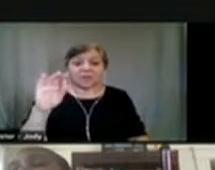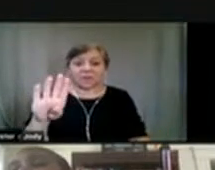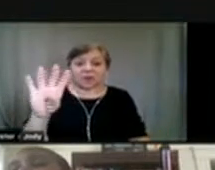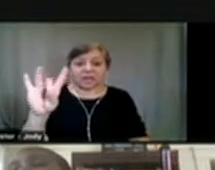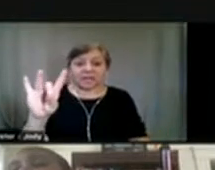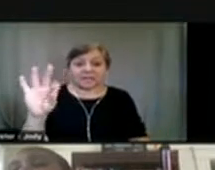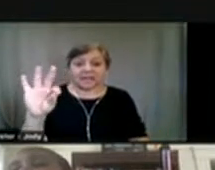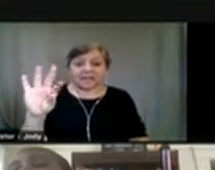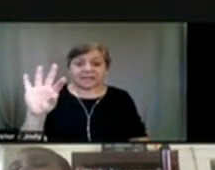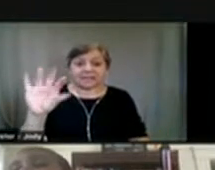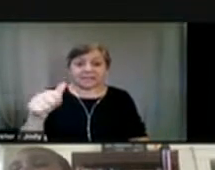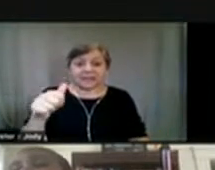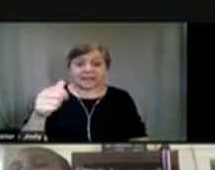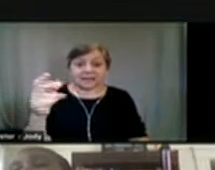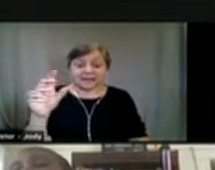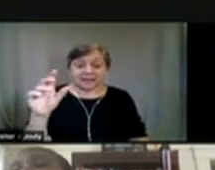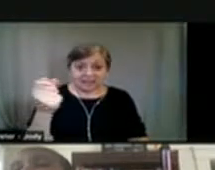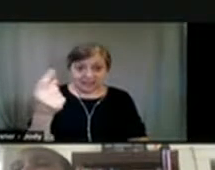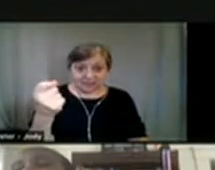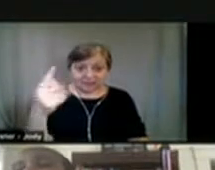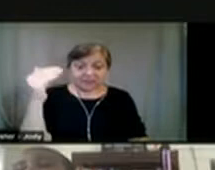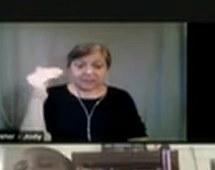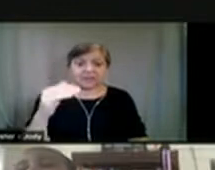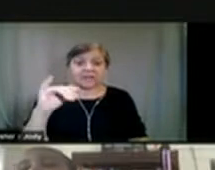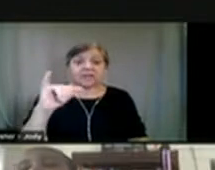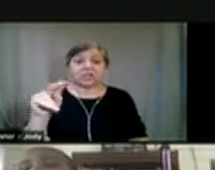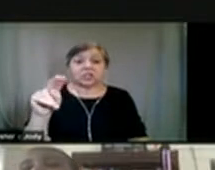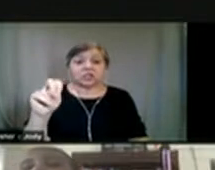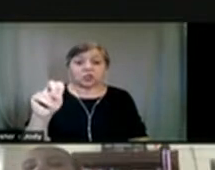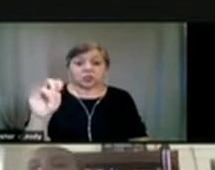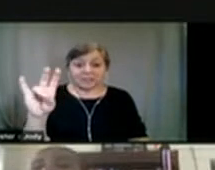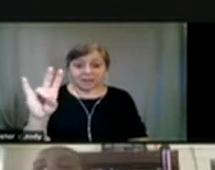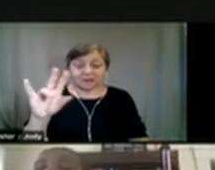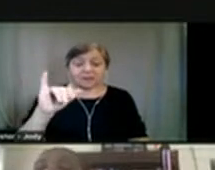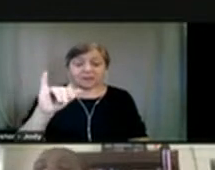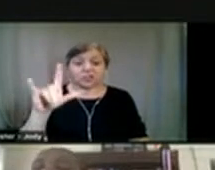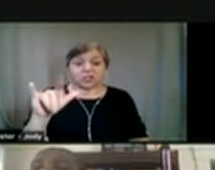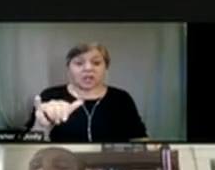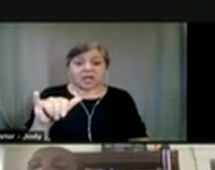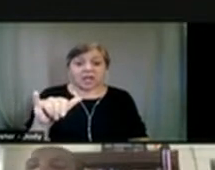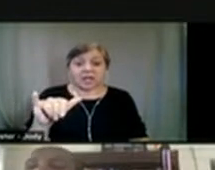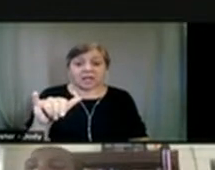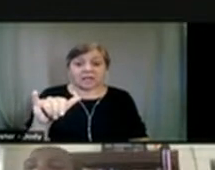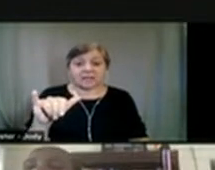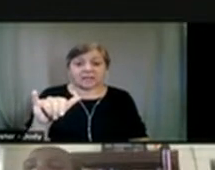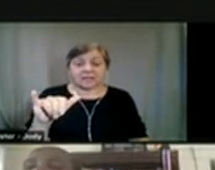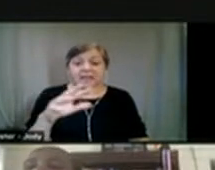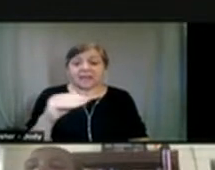as June 7th, July 1st, and July 29th,